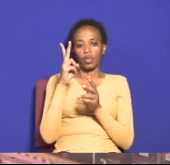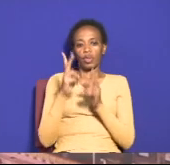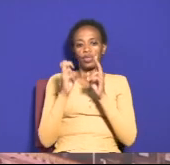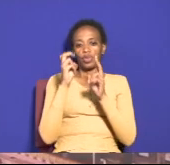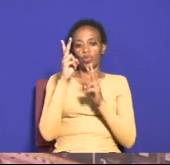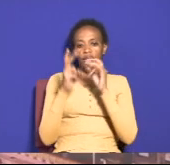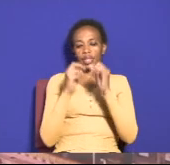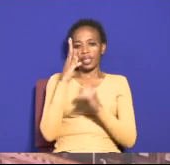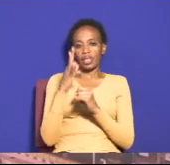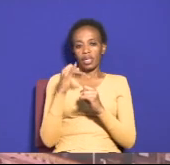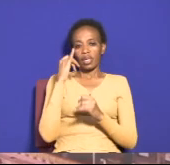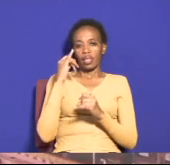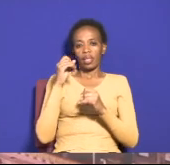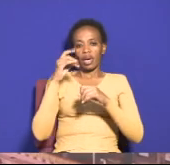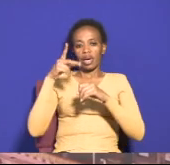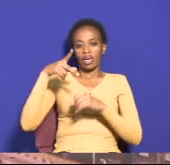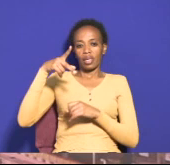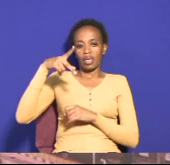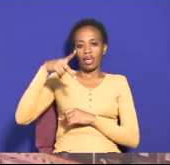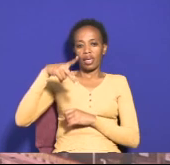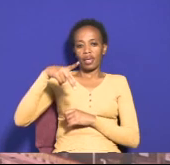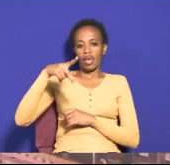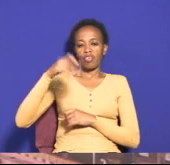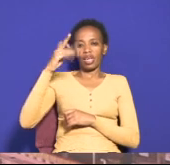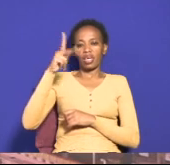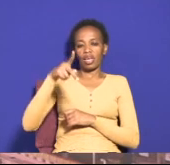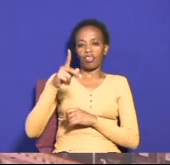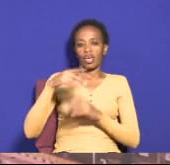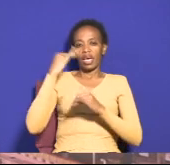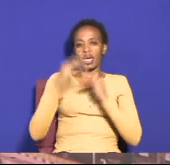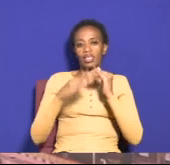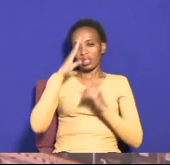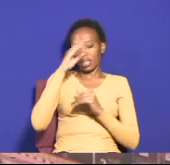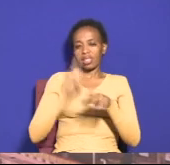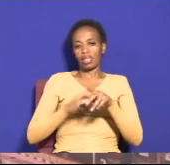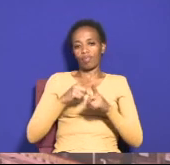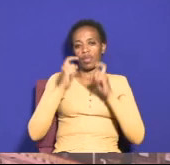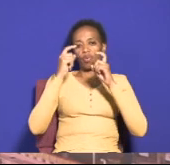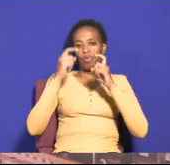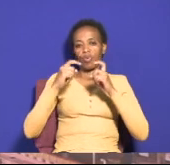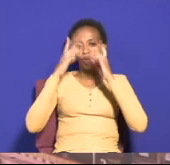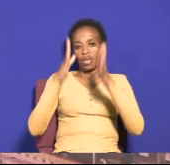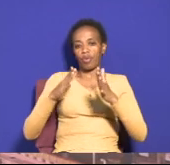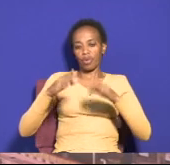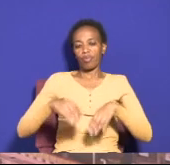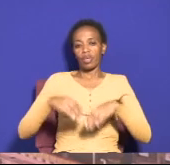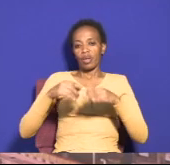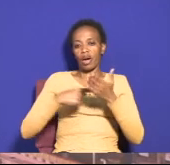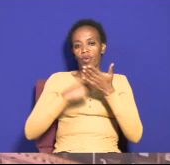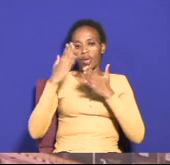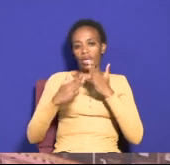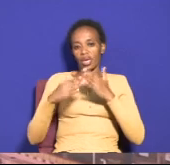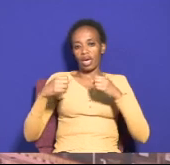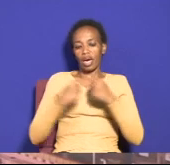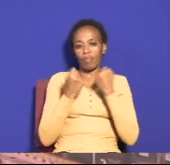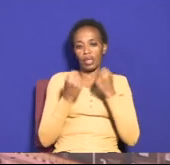2022-2023 FKF Premier League season comes to an end on Sunday when the winner will be crowned. Following this week's midweek